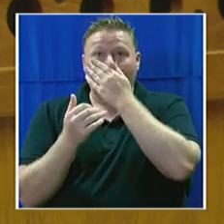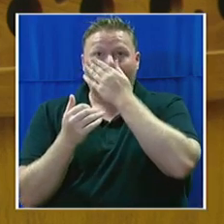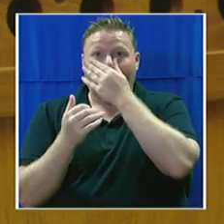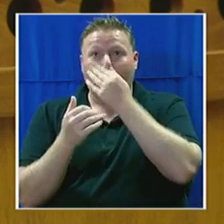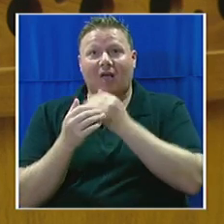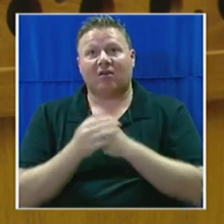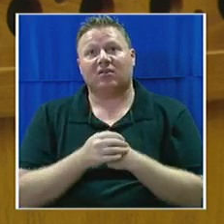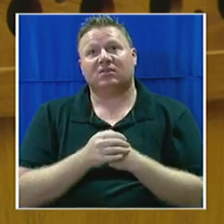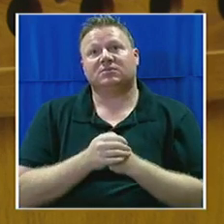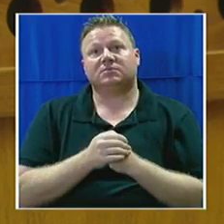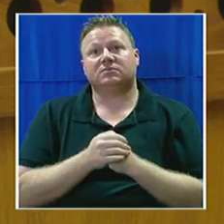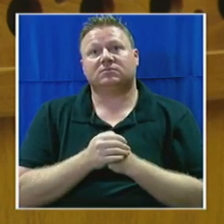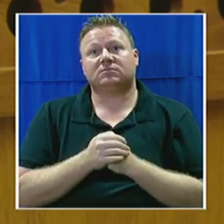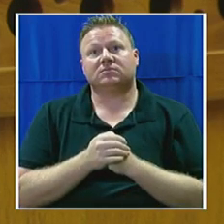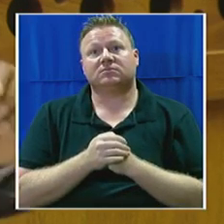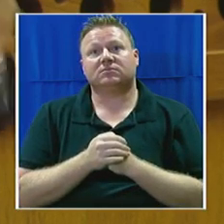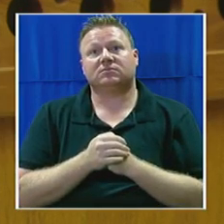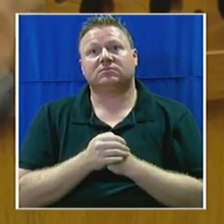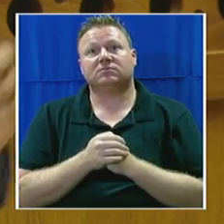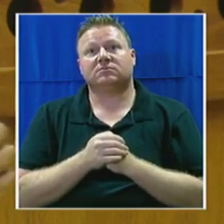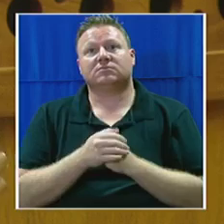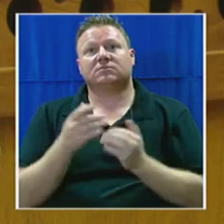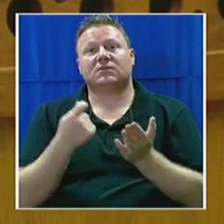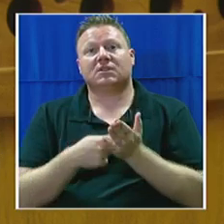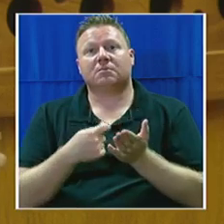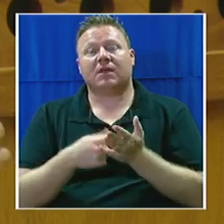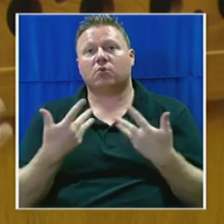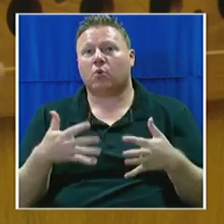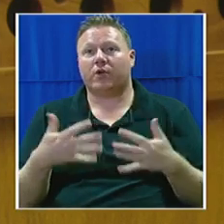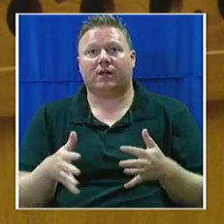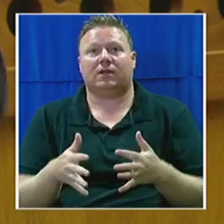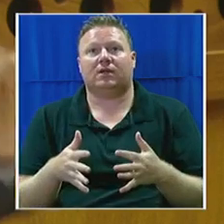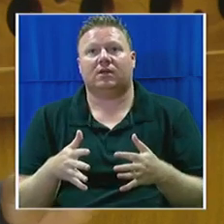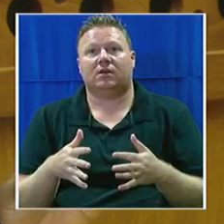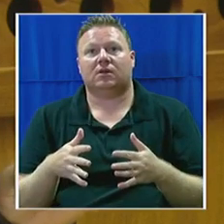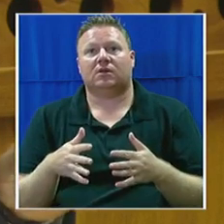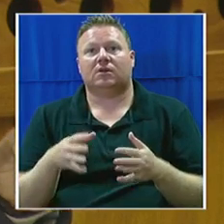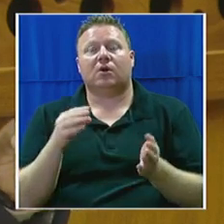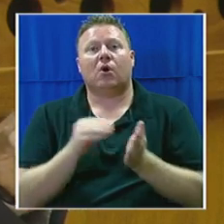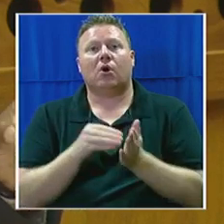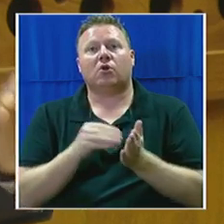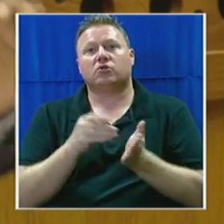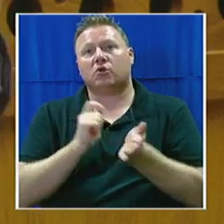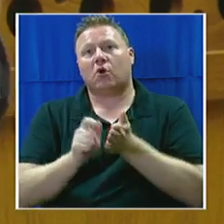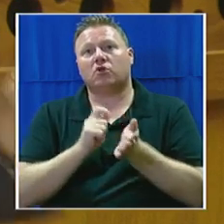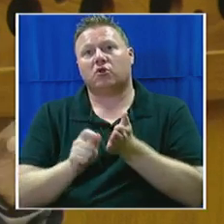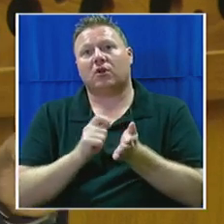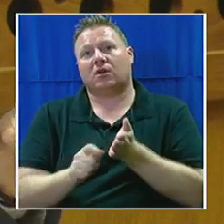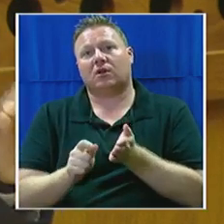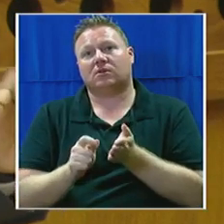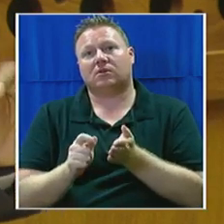amount has been spent already on a contract